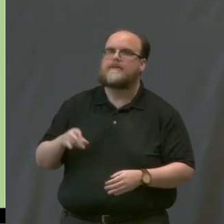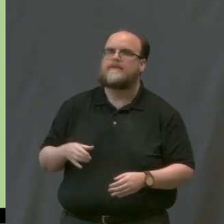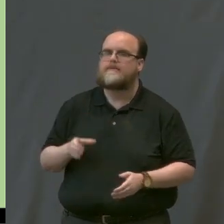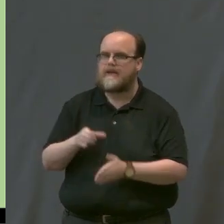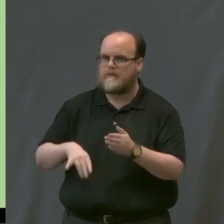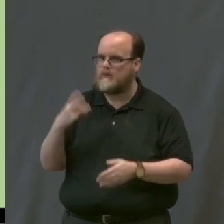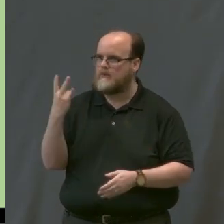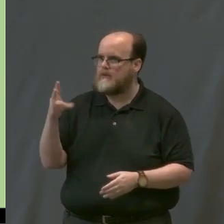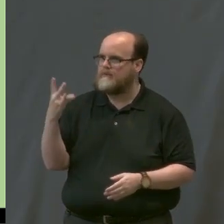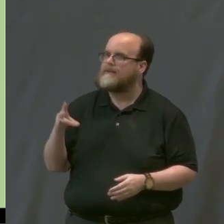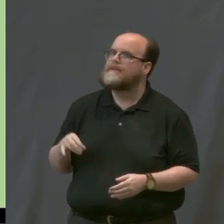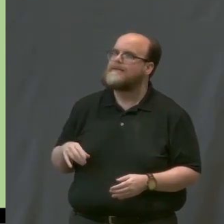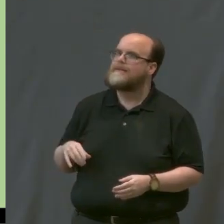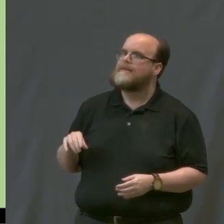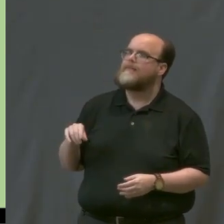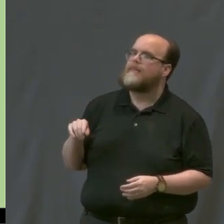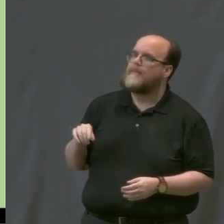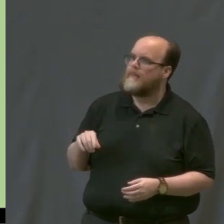Chapter 17 is the